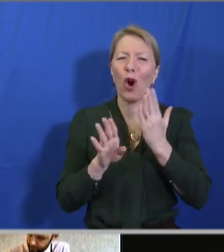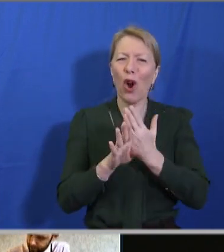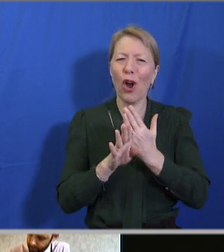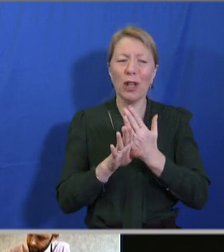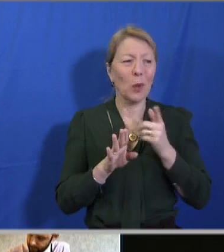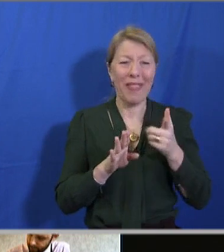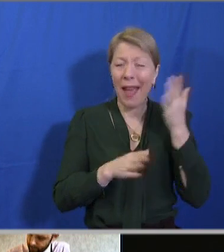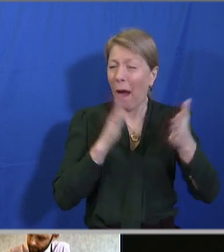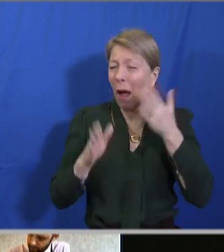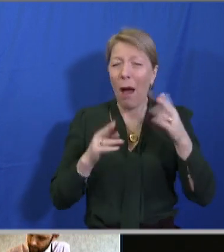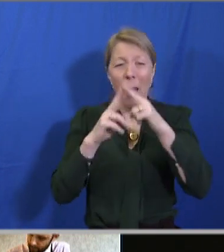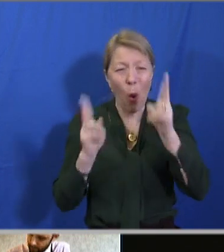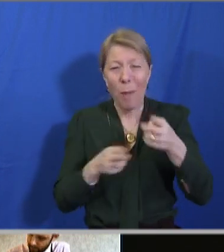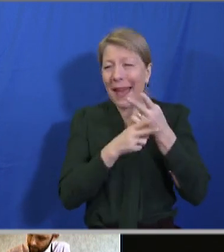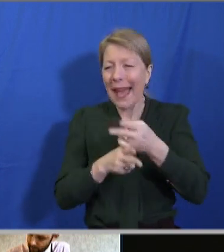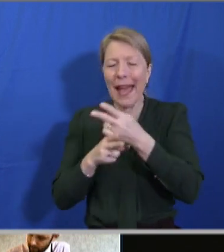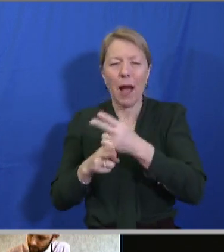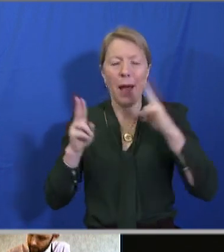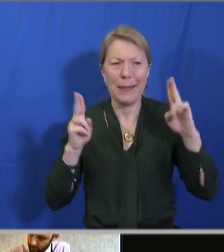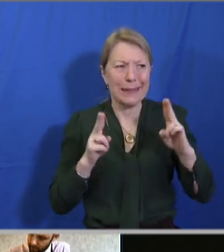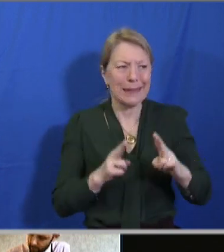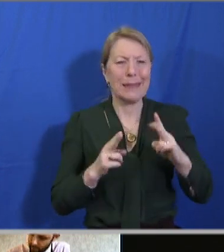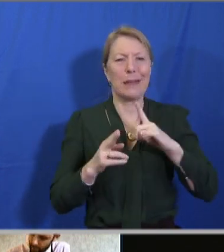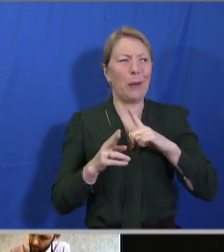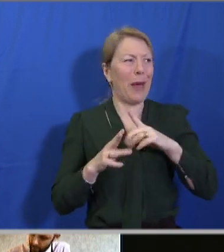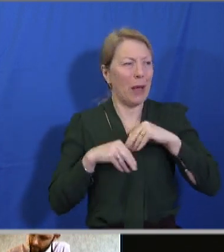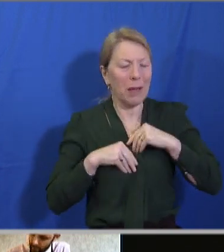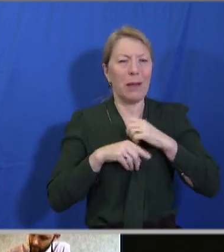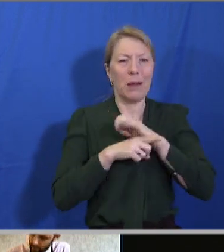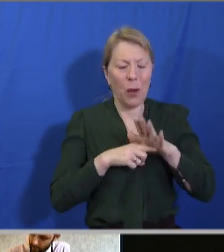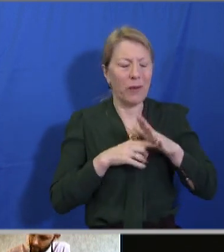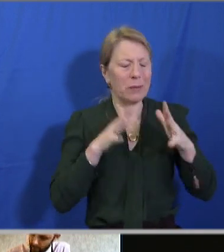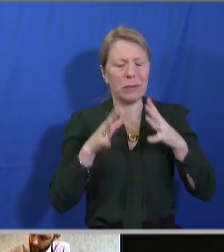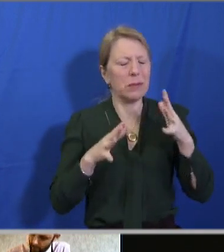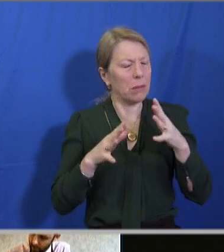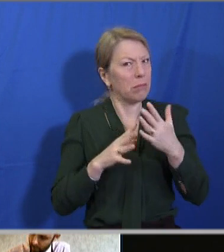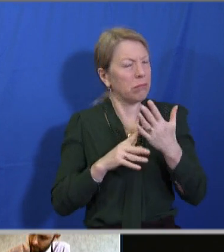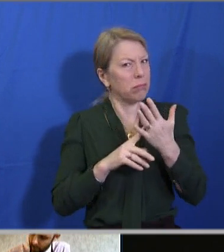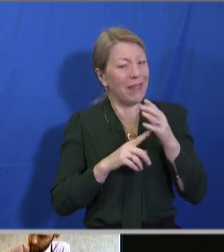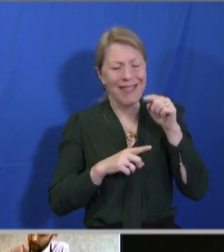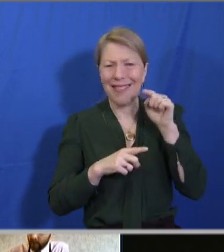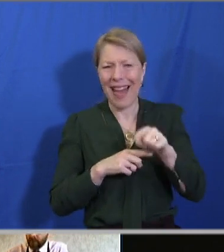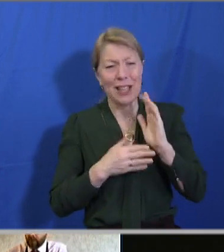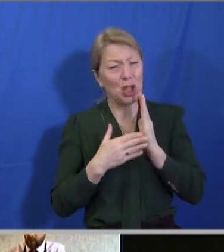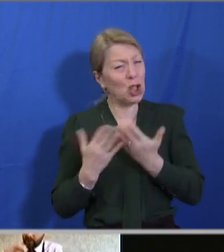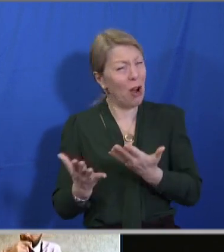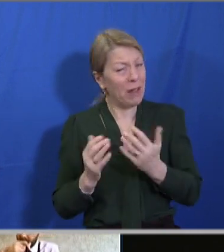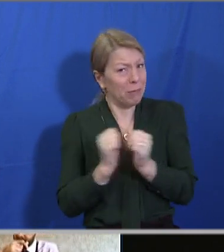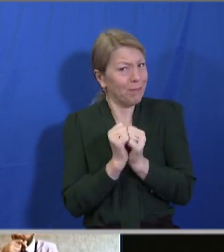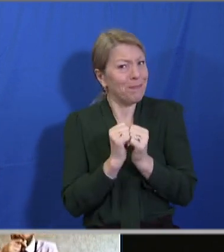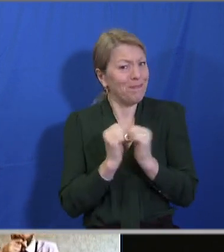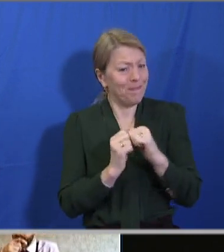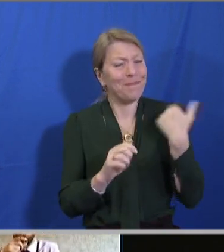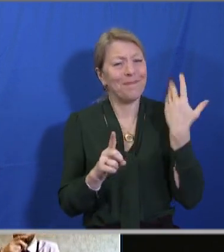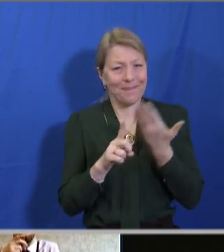suitable care arrangements is still too high. So in recognition of those pressures faced by the sector, I announced a funding